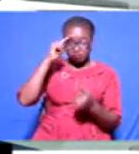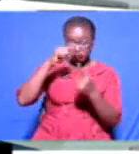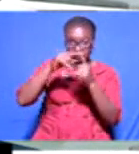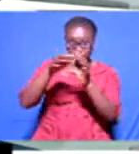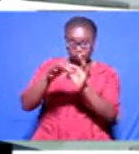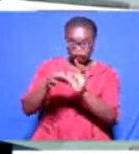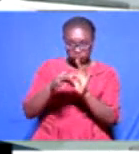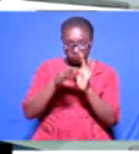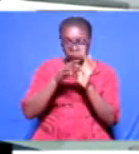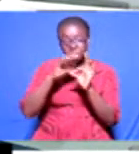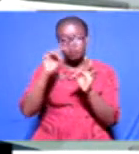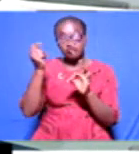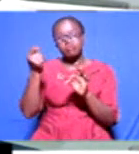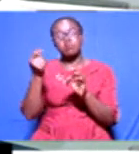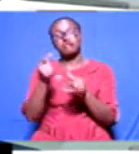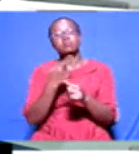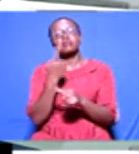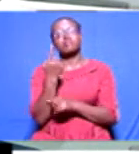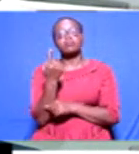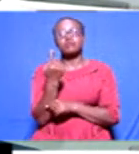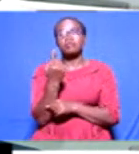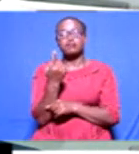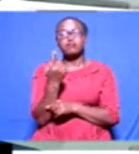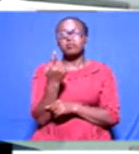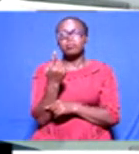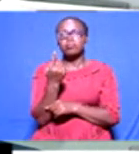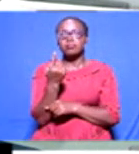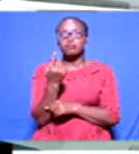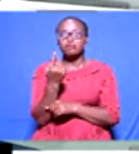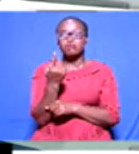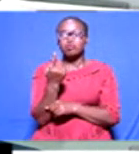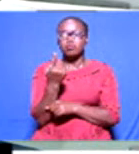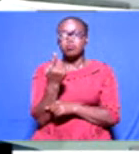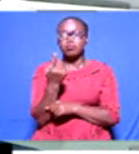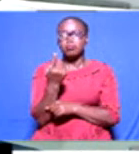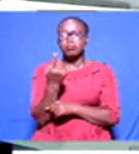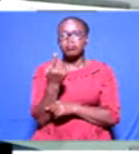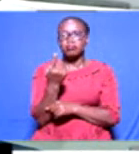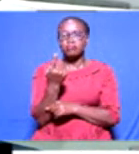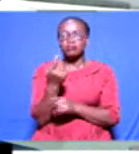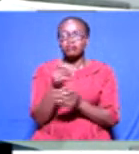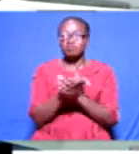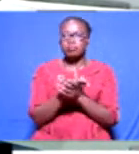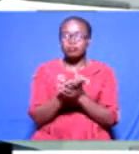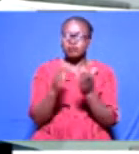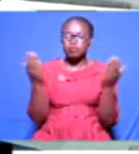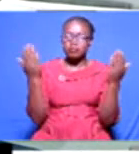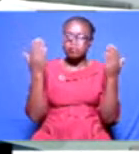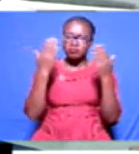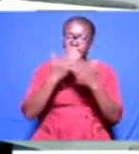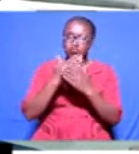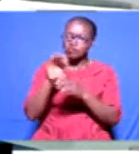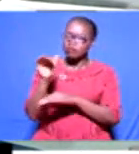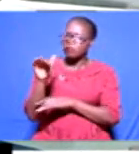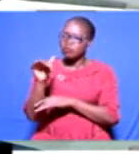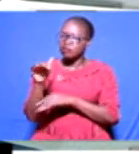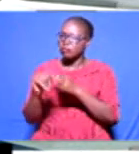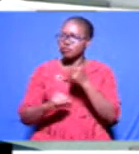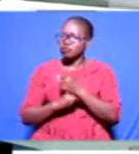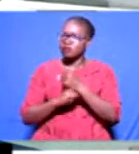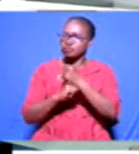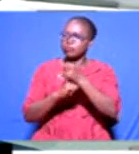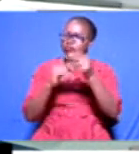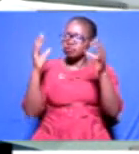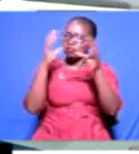Kenya Kwanza presidential candidate Raila Odinga is tonight urging Kenyans in the diaspora to support his